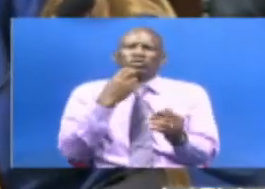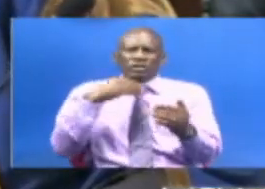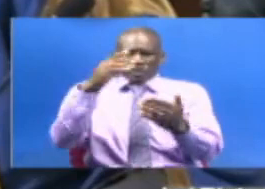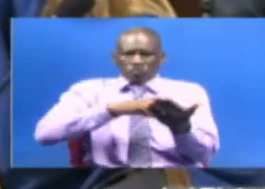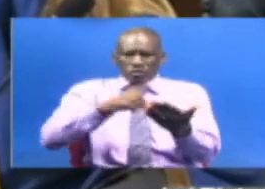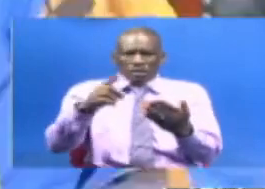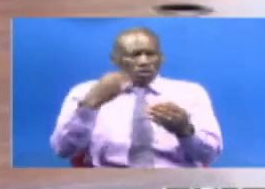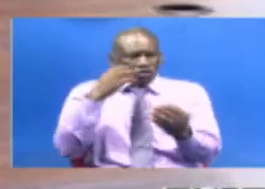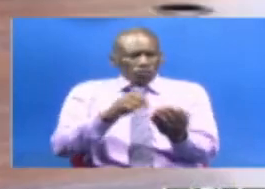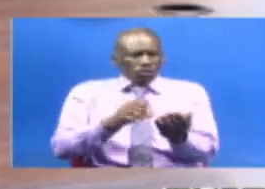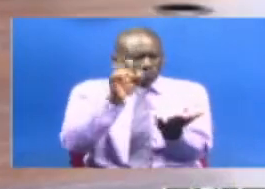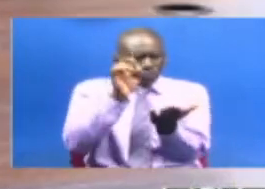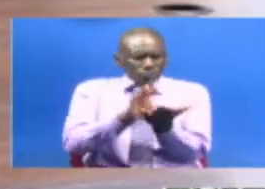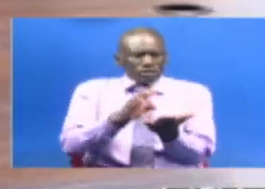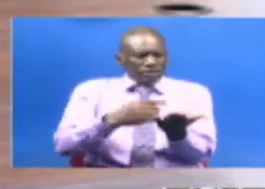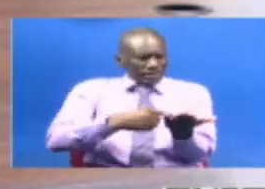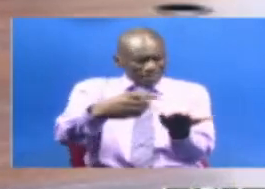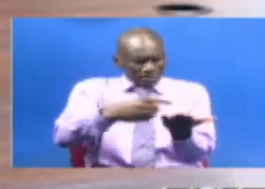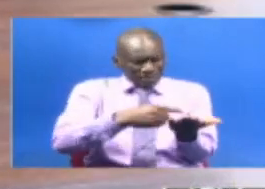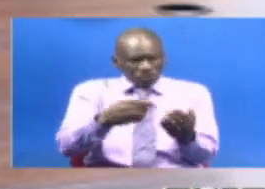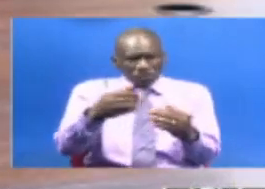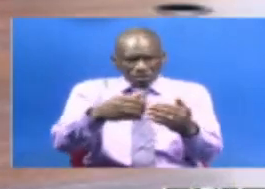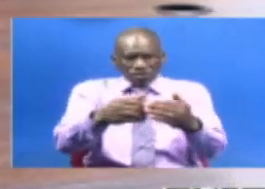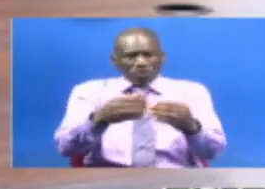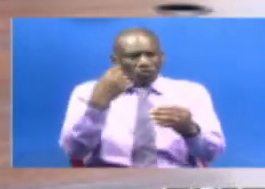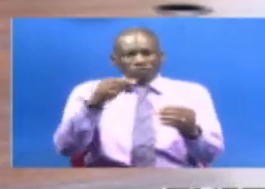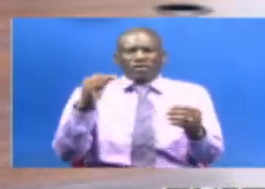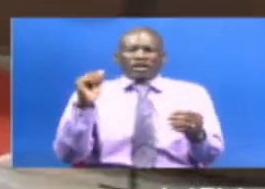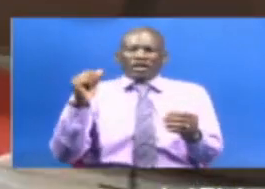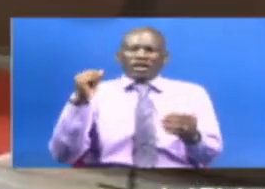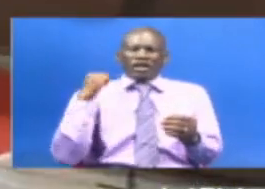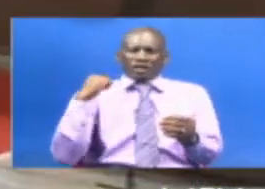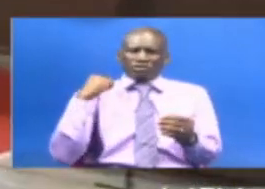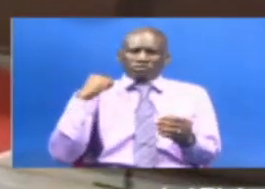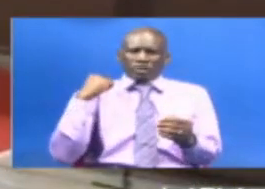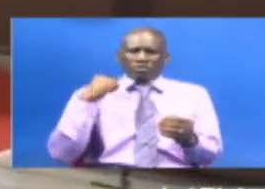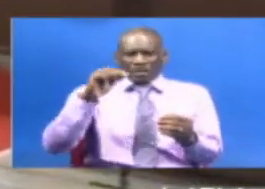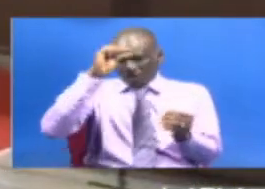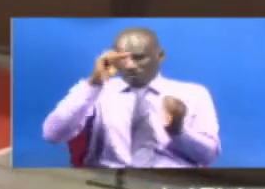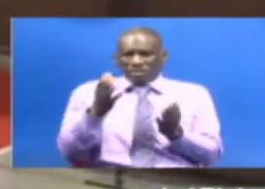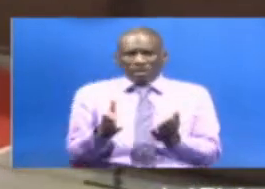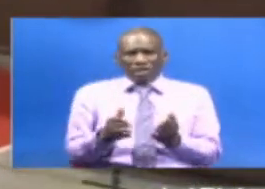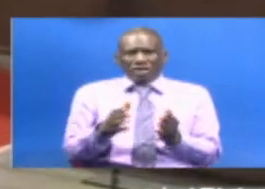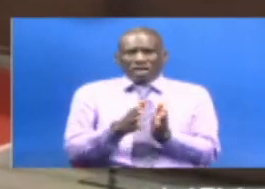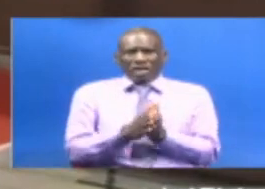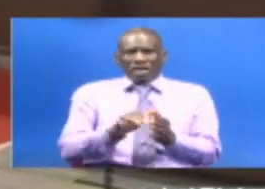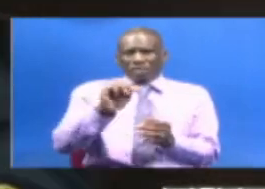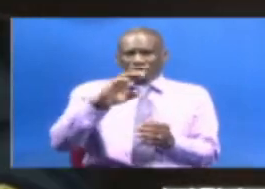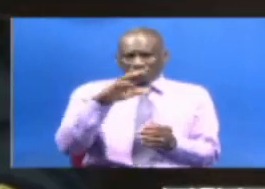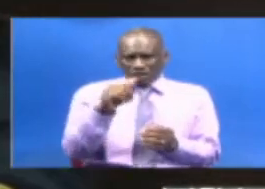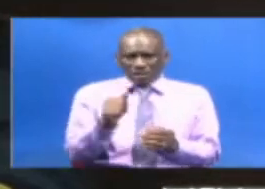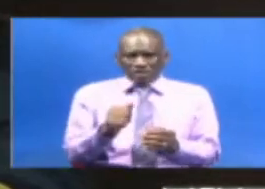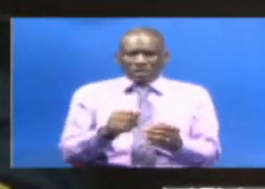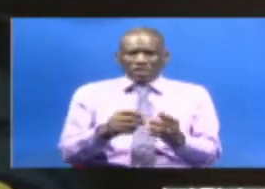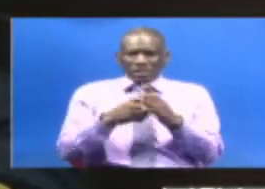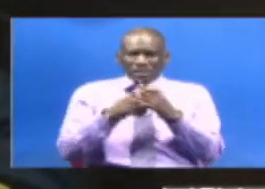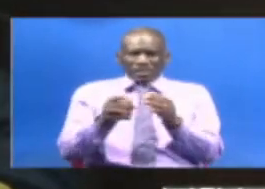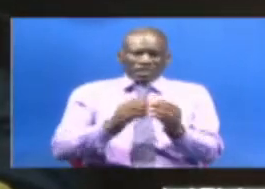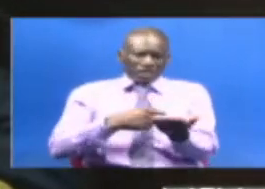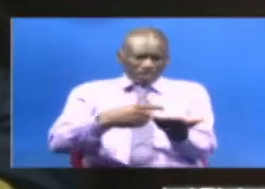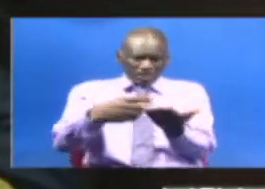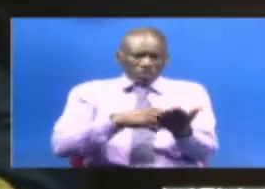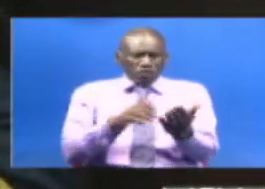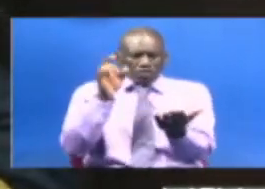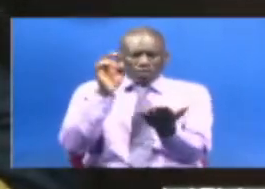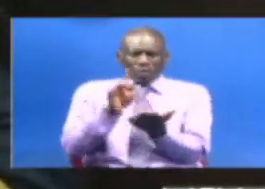Nyaribo will be discussed before the County Assembly. Esise Ward MCA Josiah Mangera moved the motion for the removal of